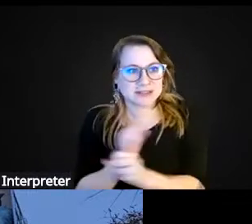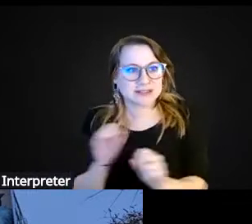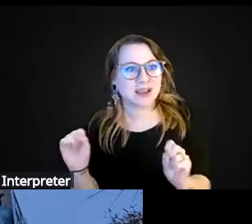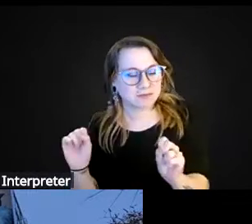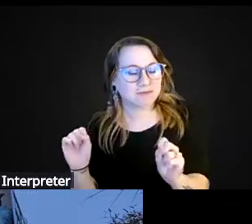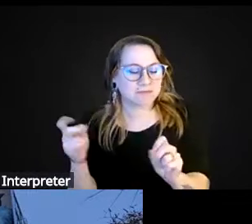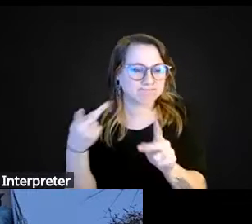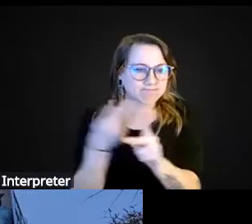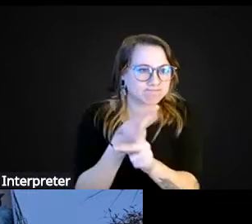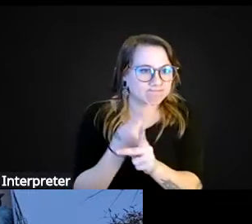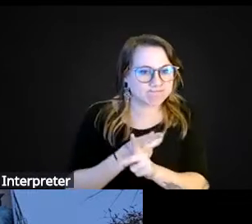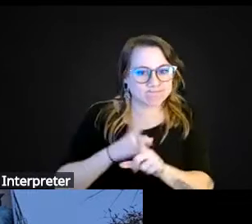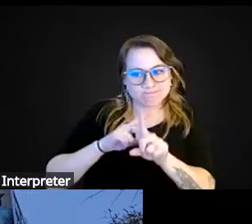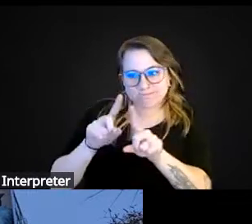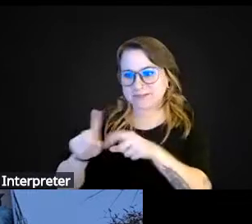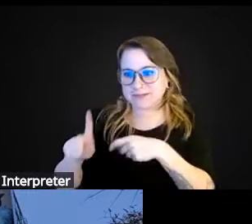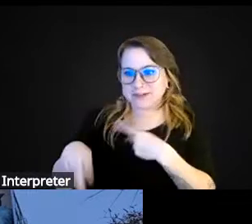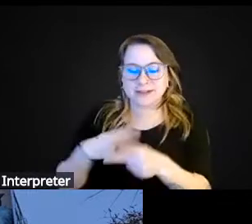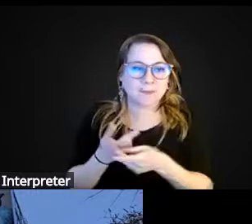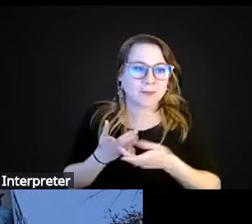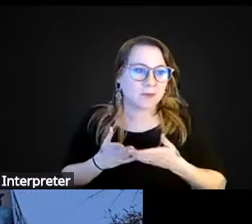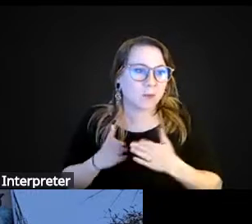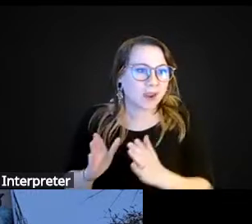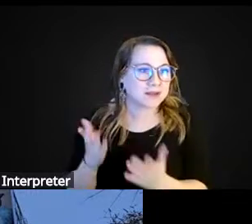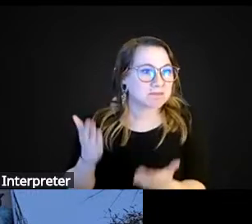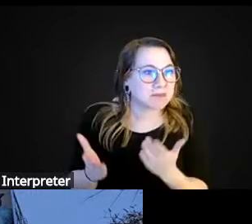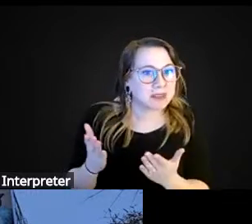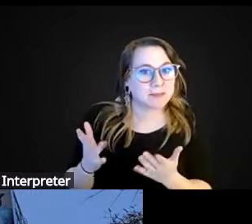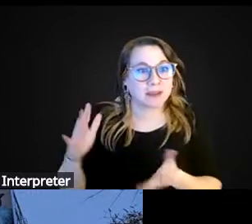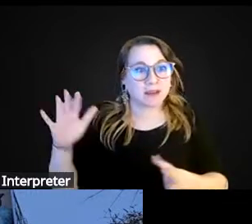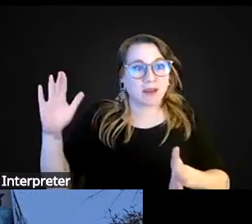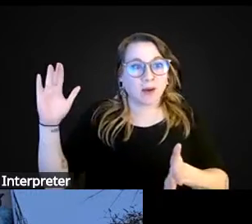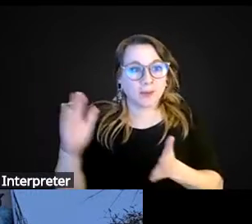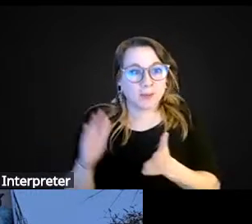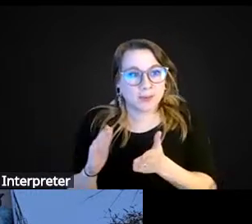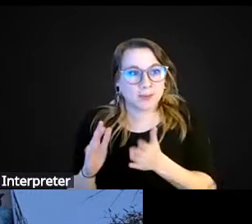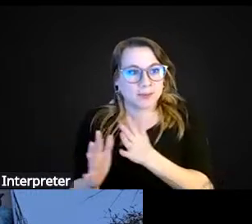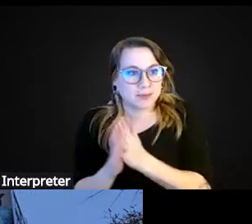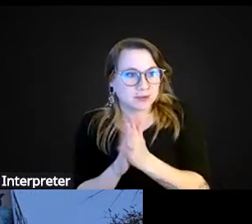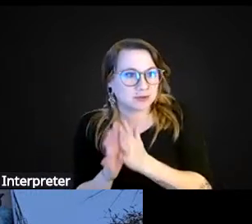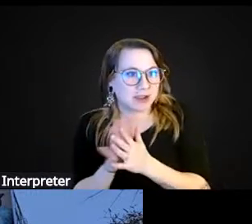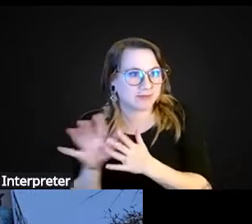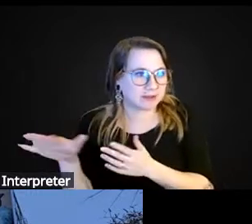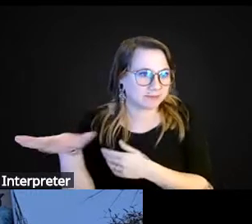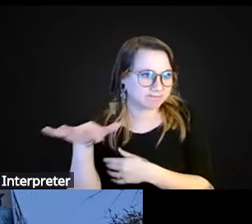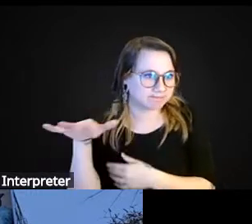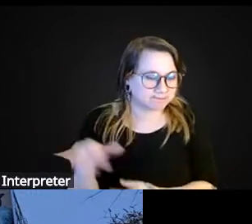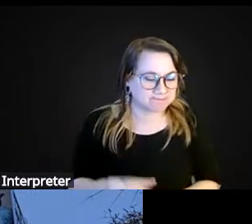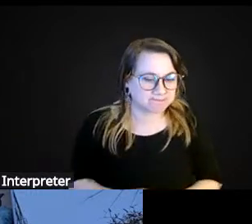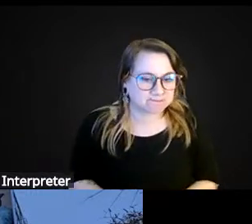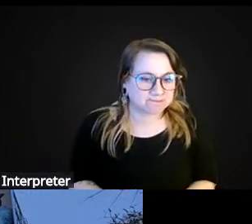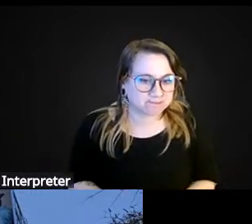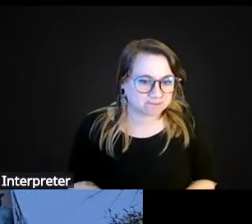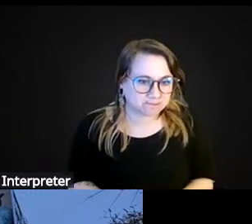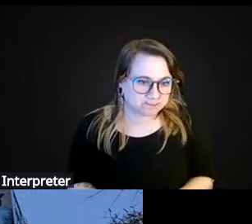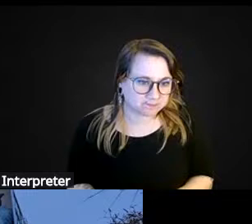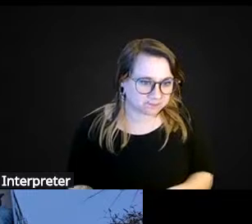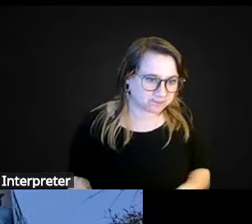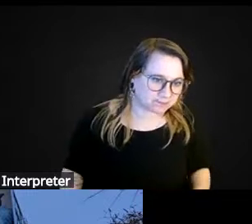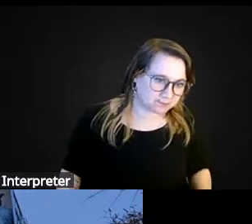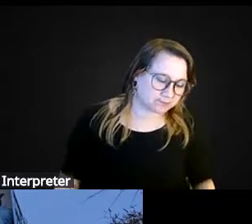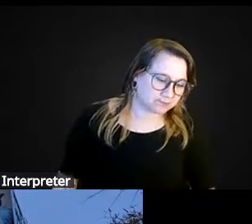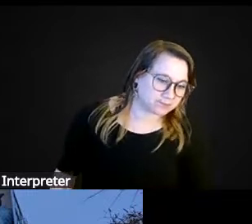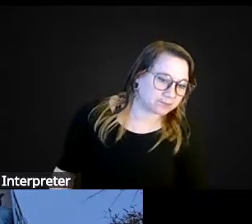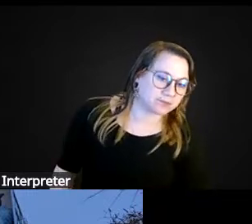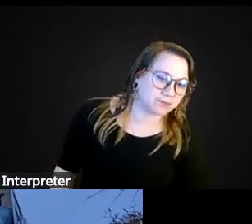out different ways to maybe calm the traffic along those streets a bit more.